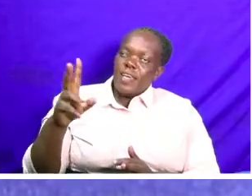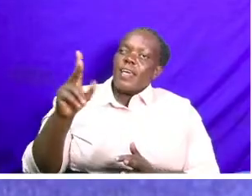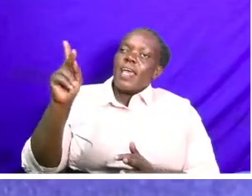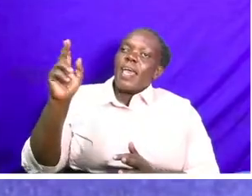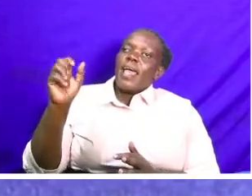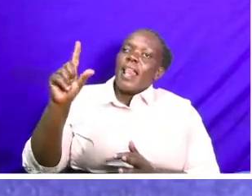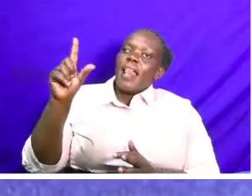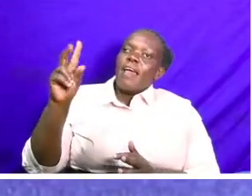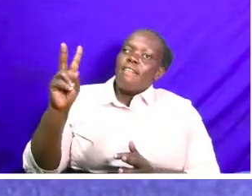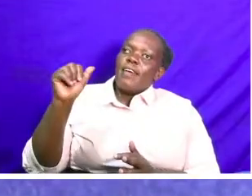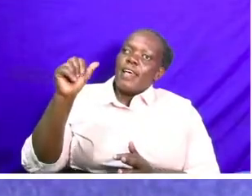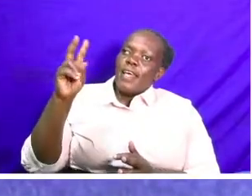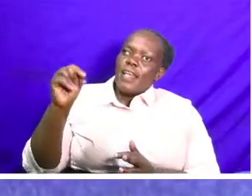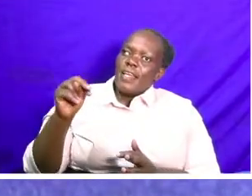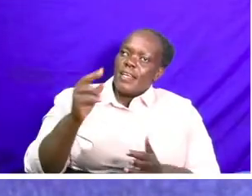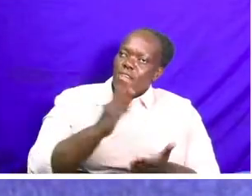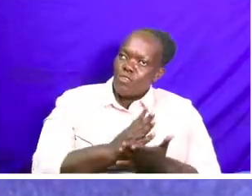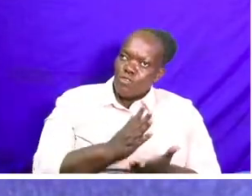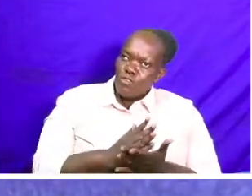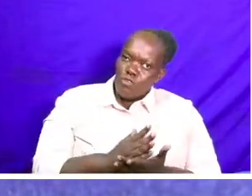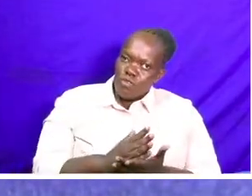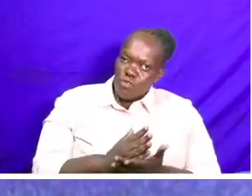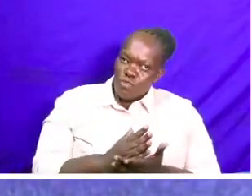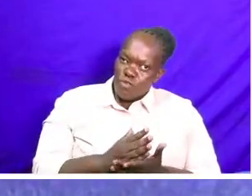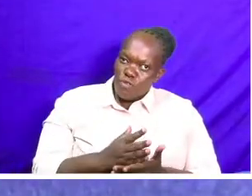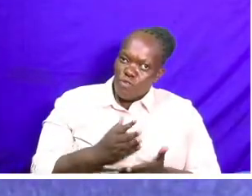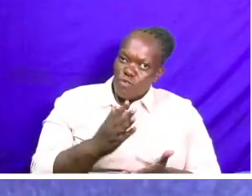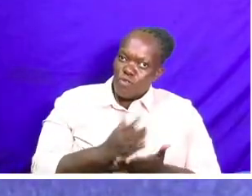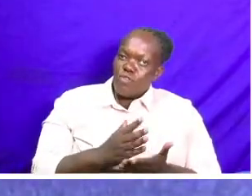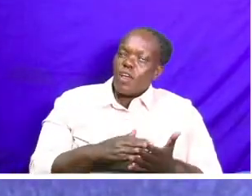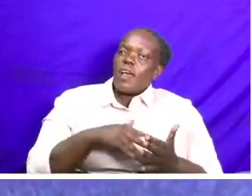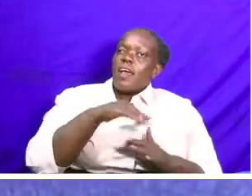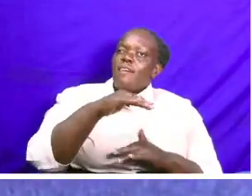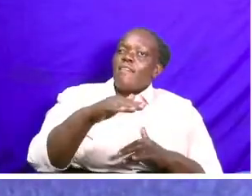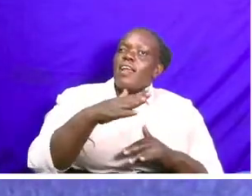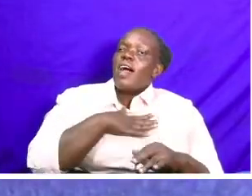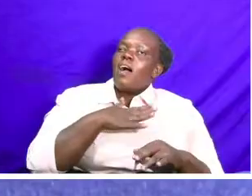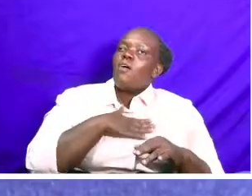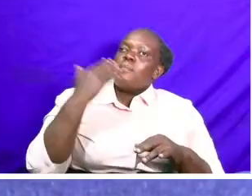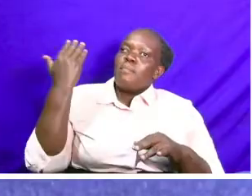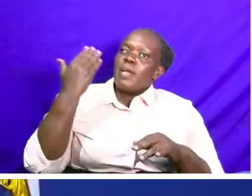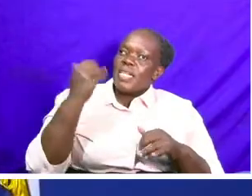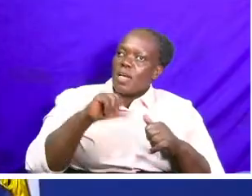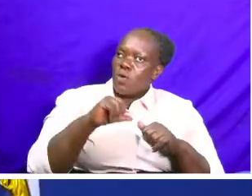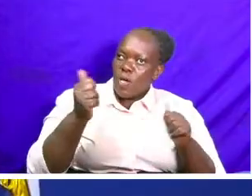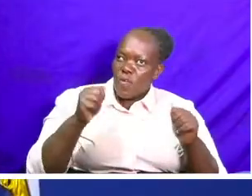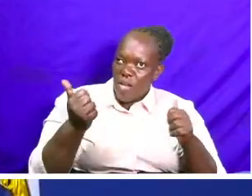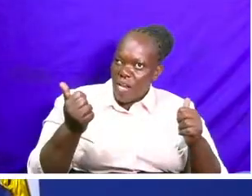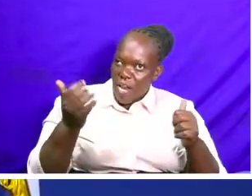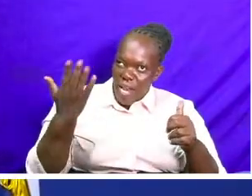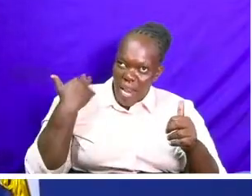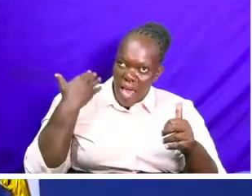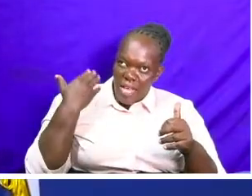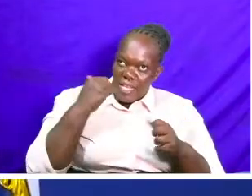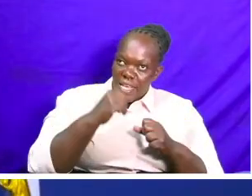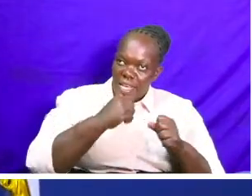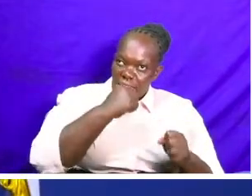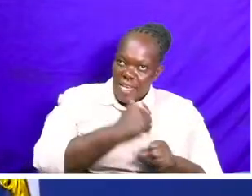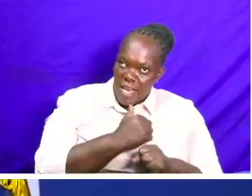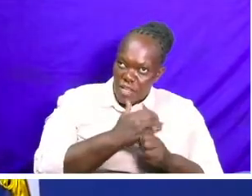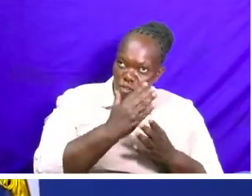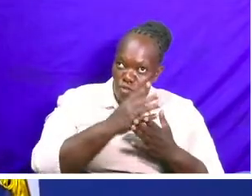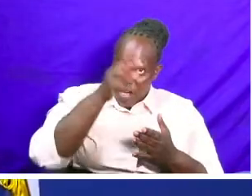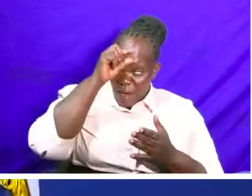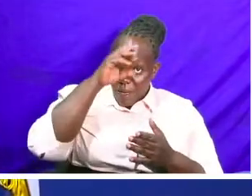And thank you, Kevin. You've always been covering our pressures very well for the last almost 3 years since I've been government